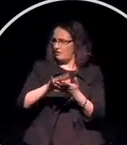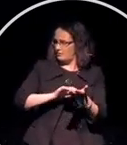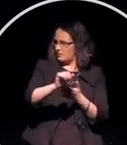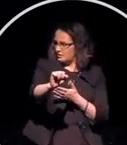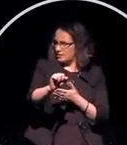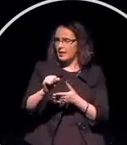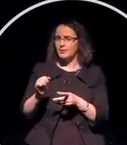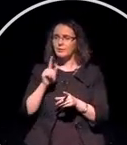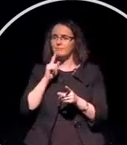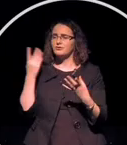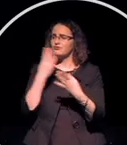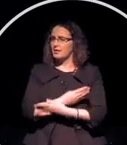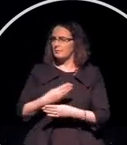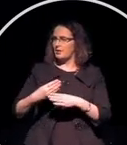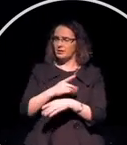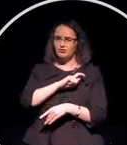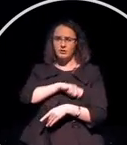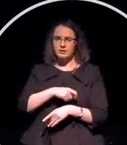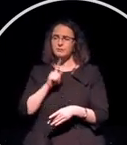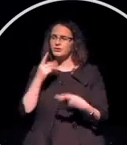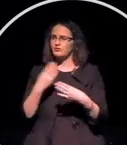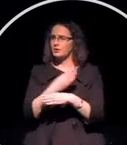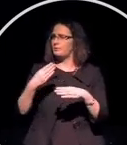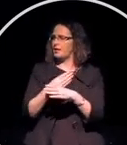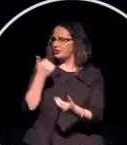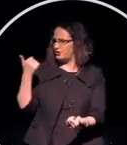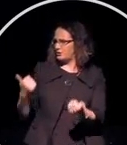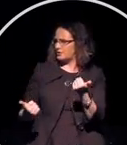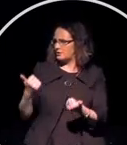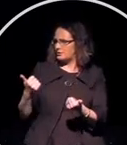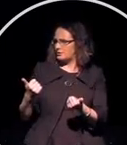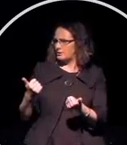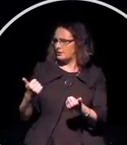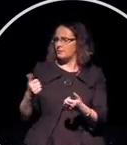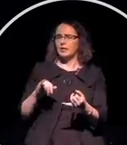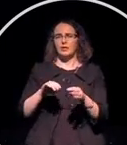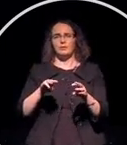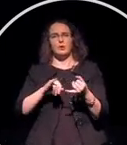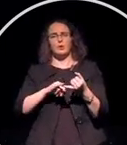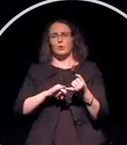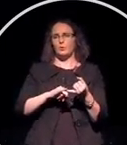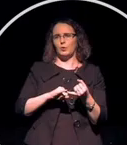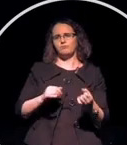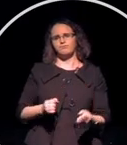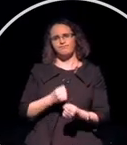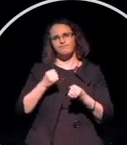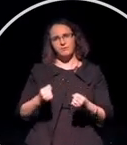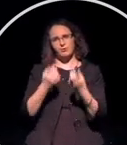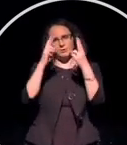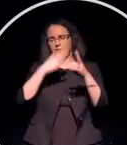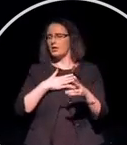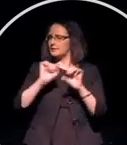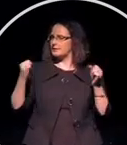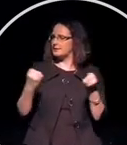trust, betrayed by justice, betrayed by the pillars that uphold our very society and